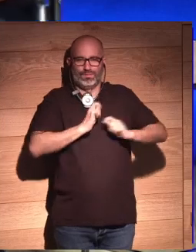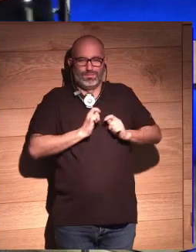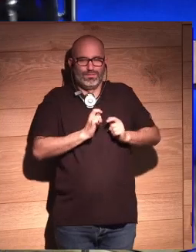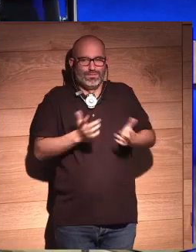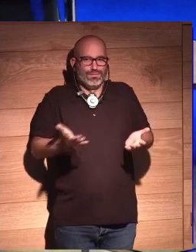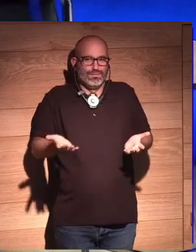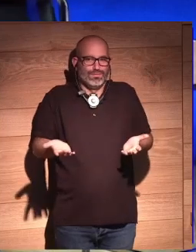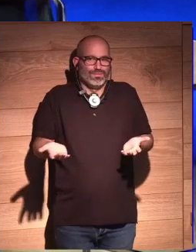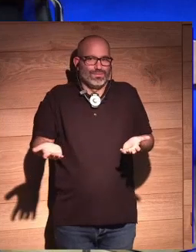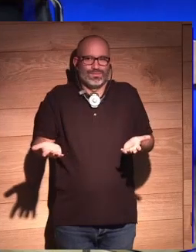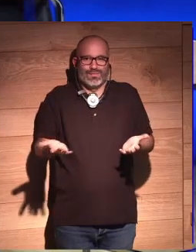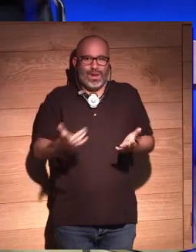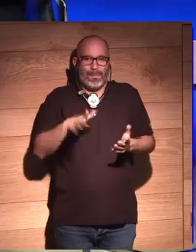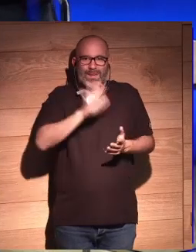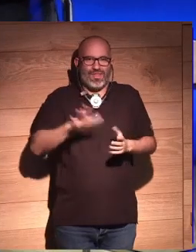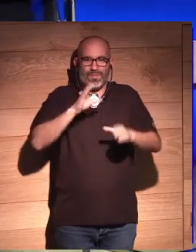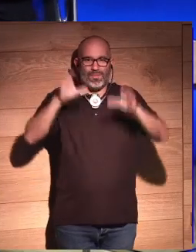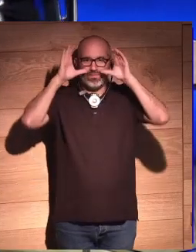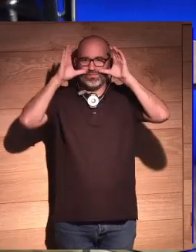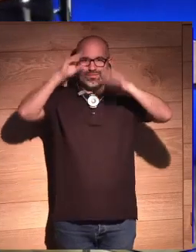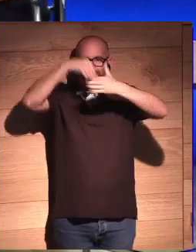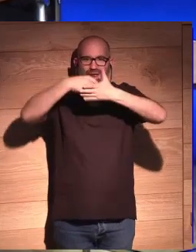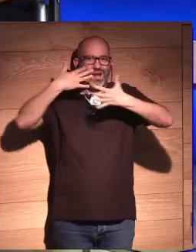because she